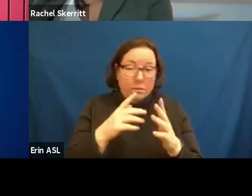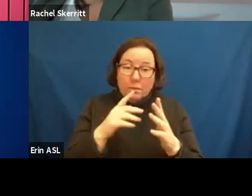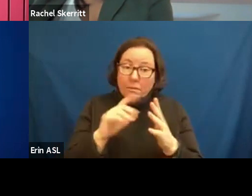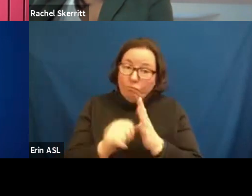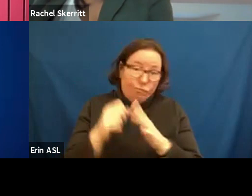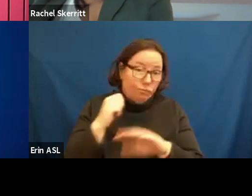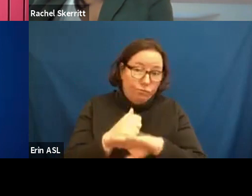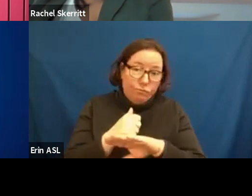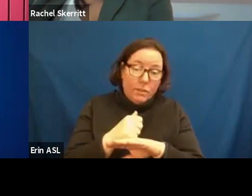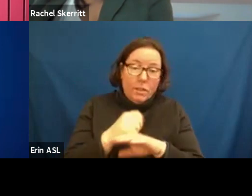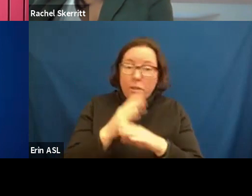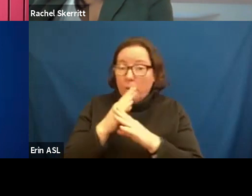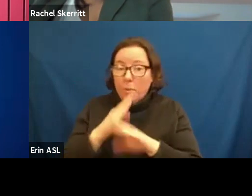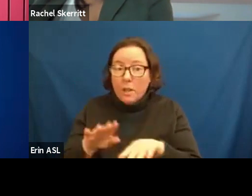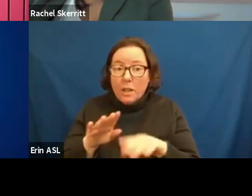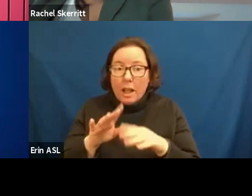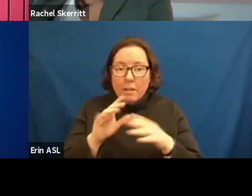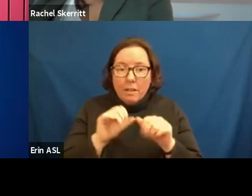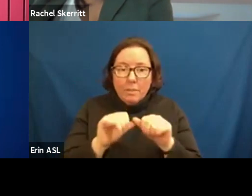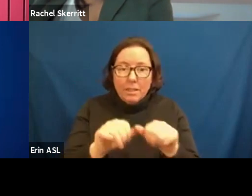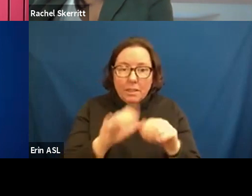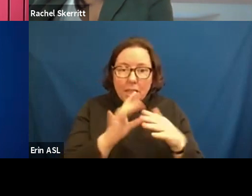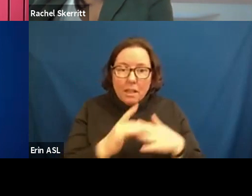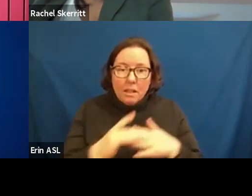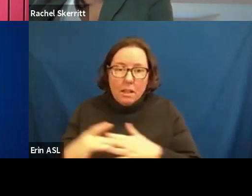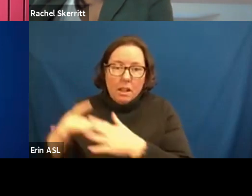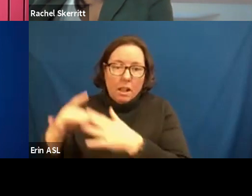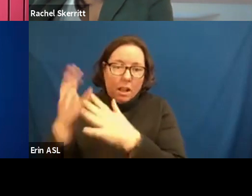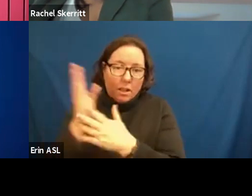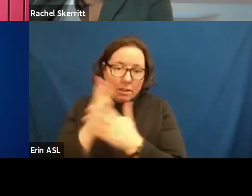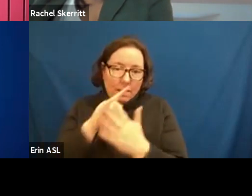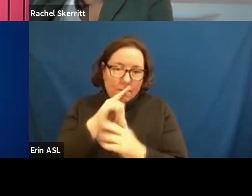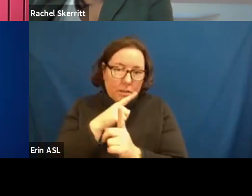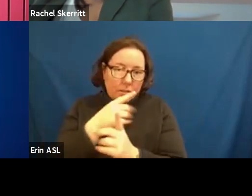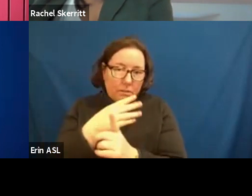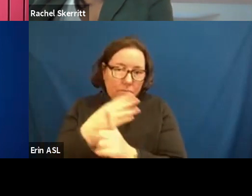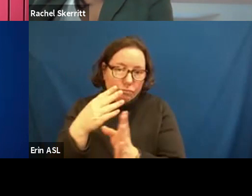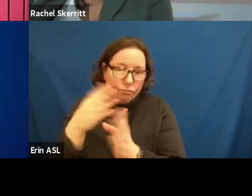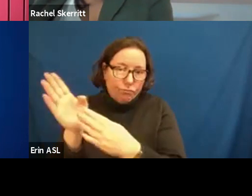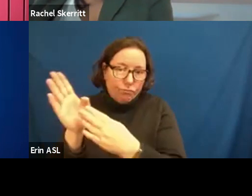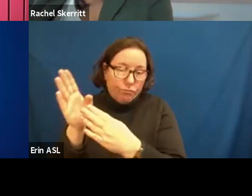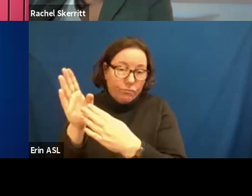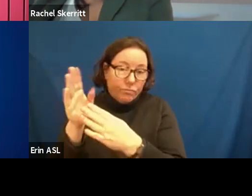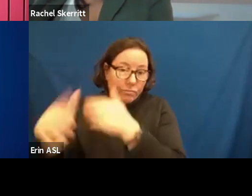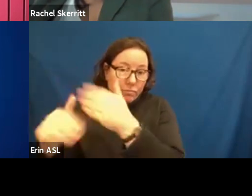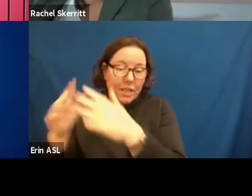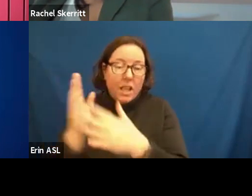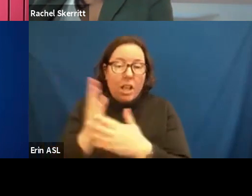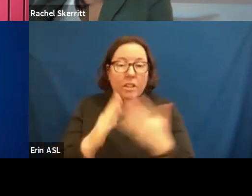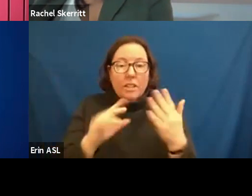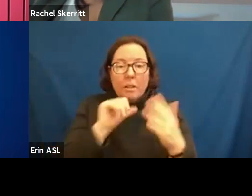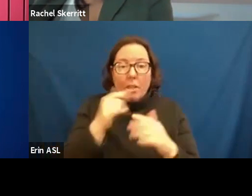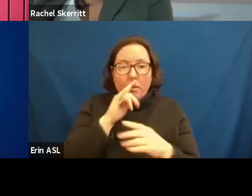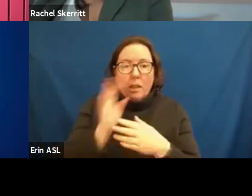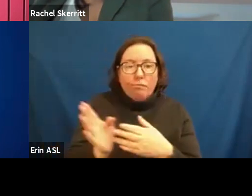We quietly but consistently guide children and families from some Boston neighborhoods along a path of chronically underfunded and